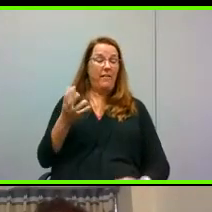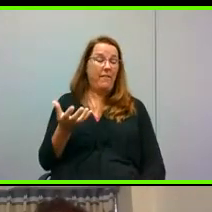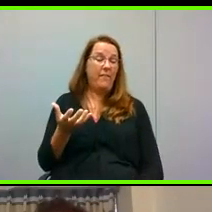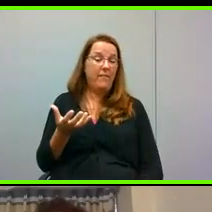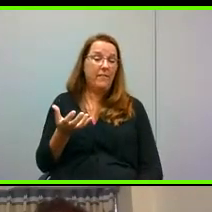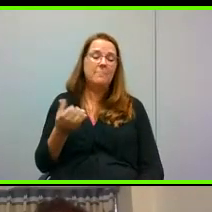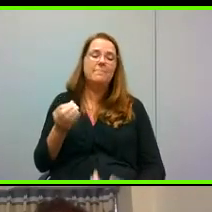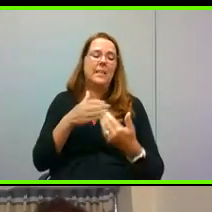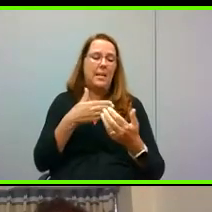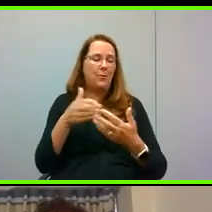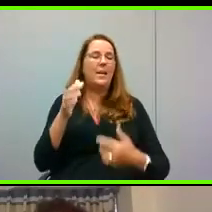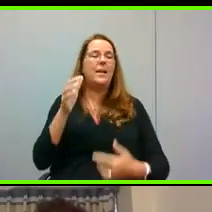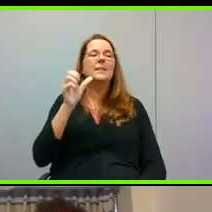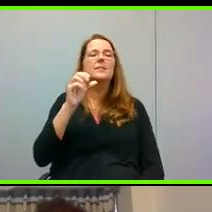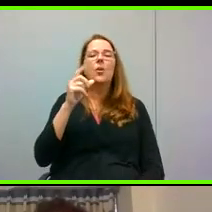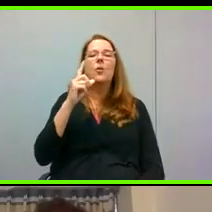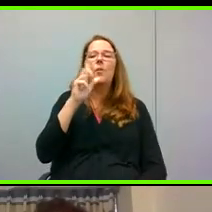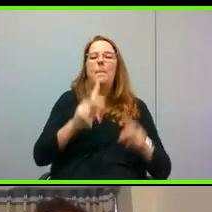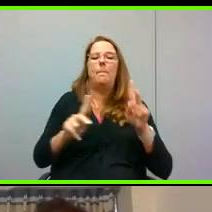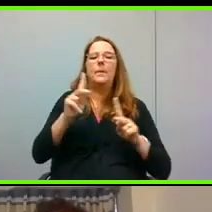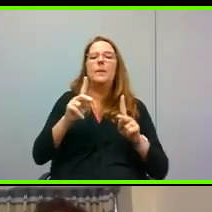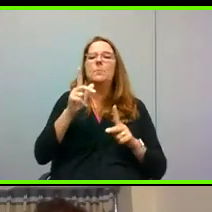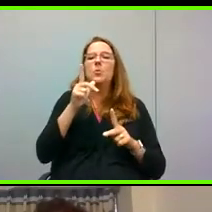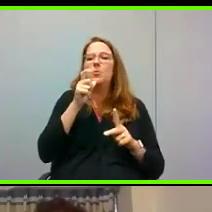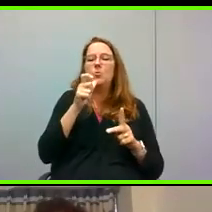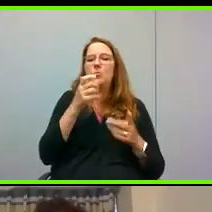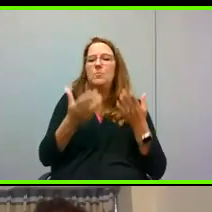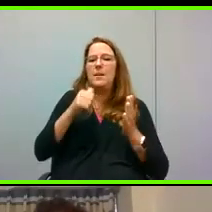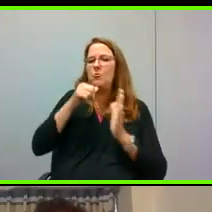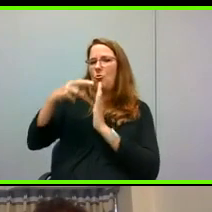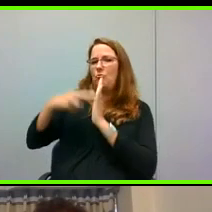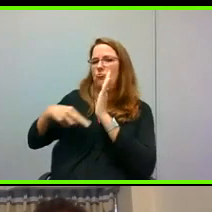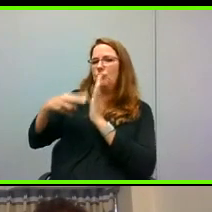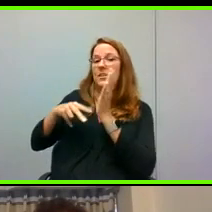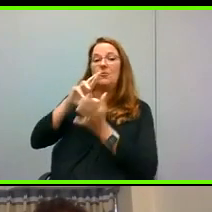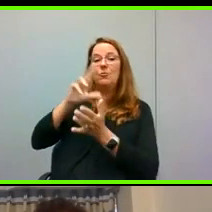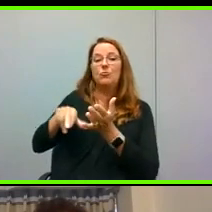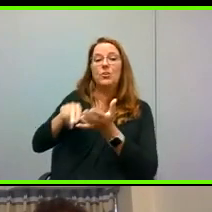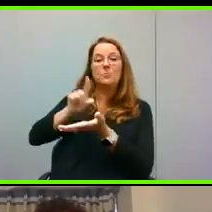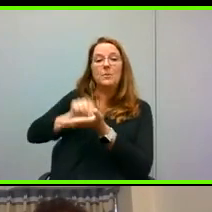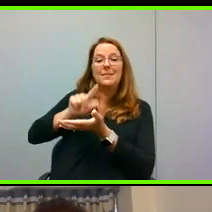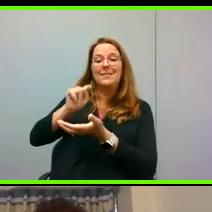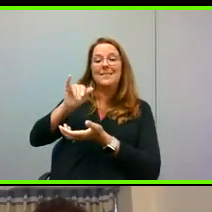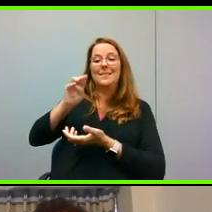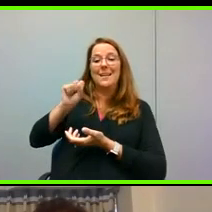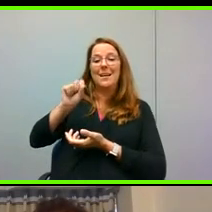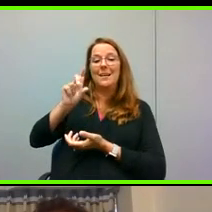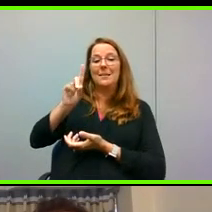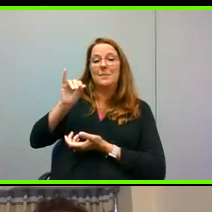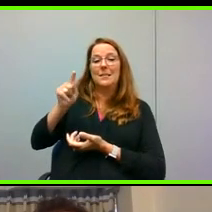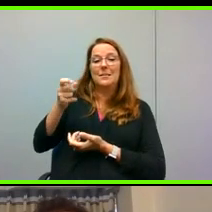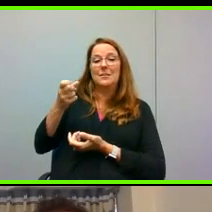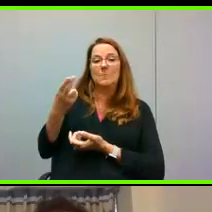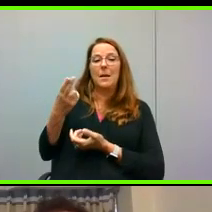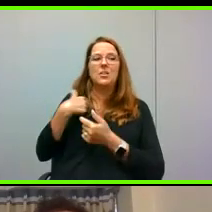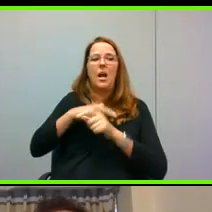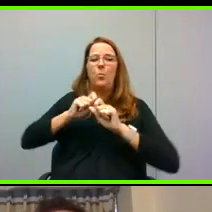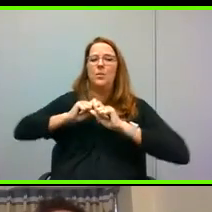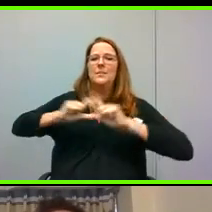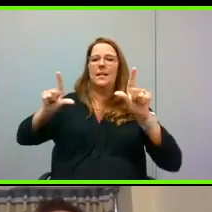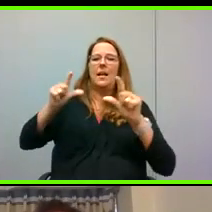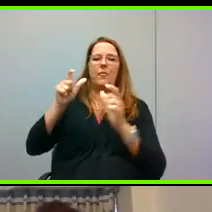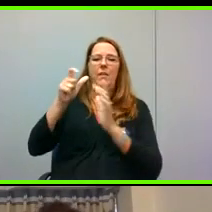Anyway, for those of you who may not read the Richmond Times Dispatch, we'll send that article to you.